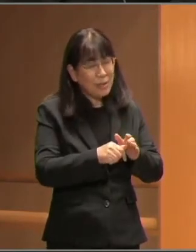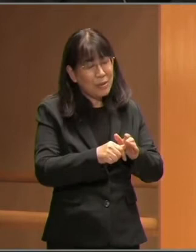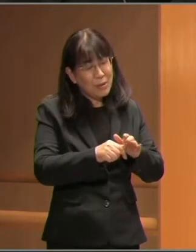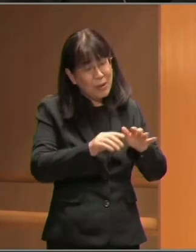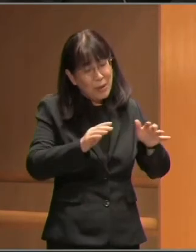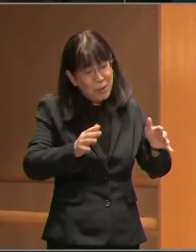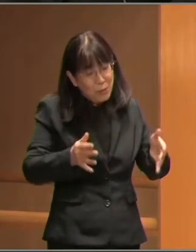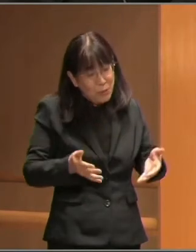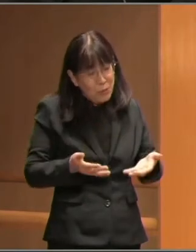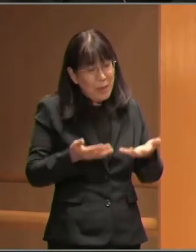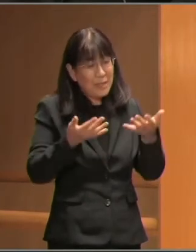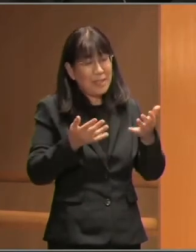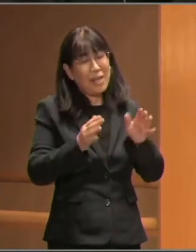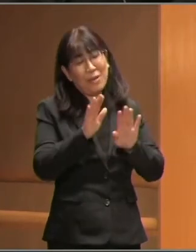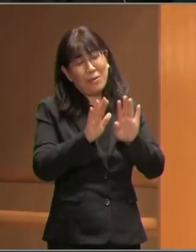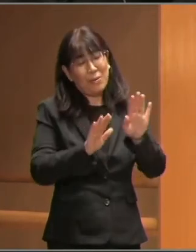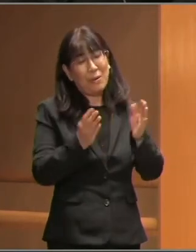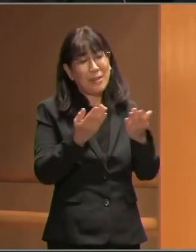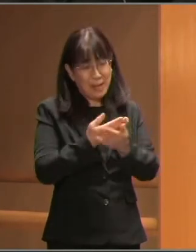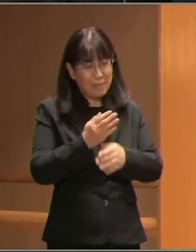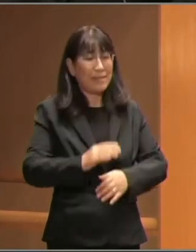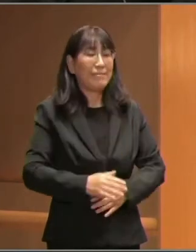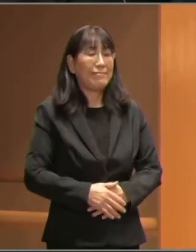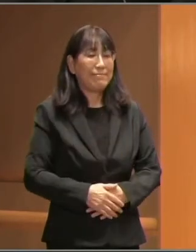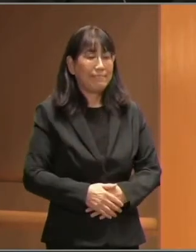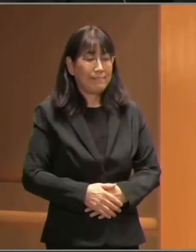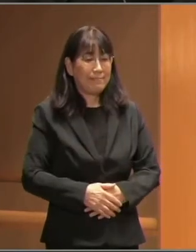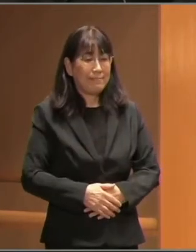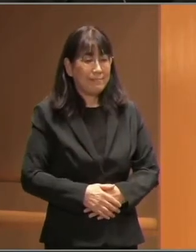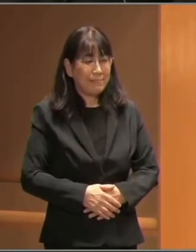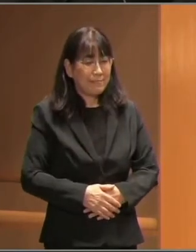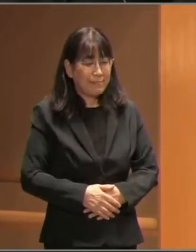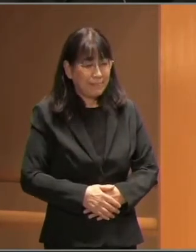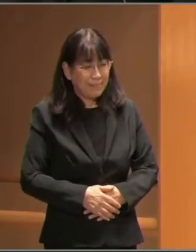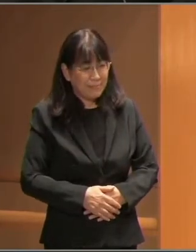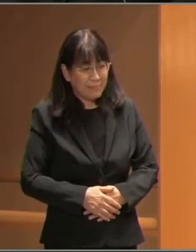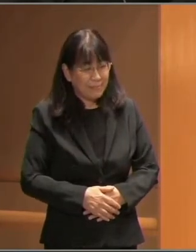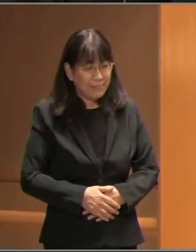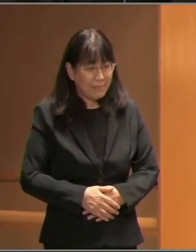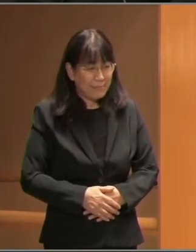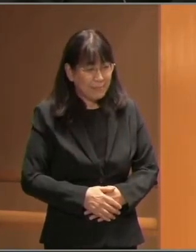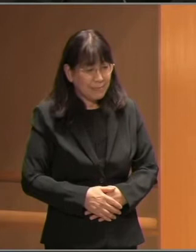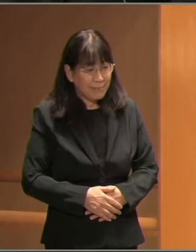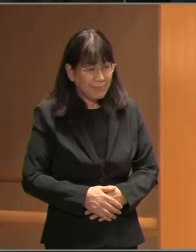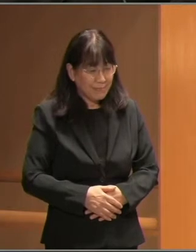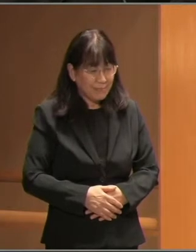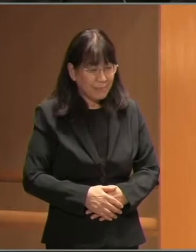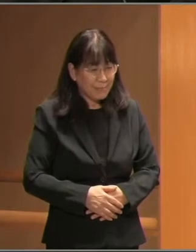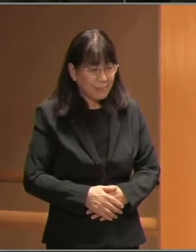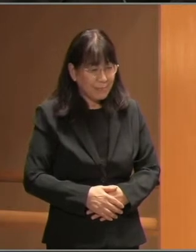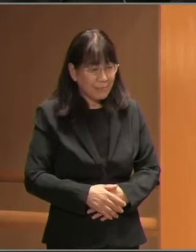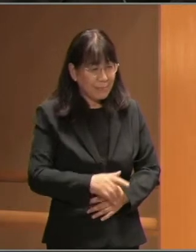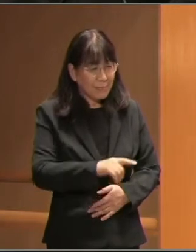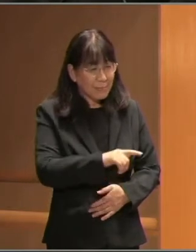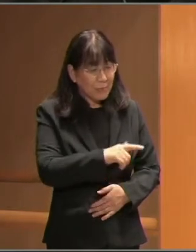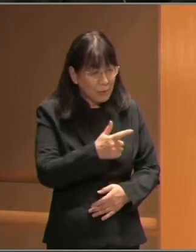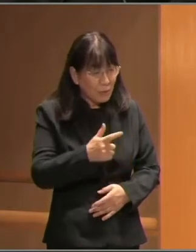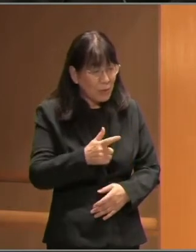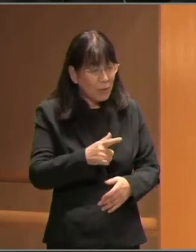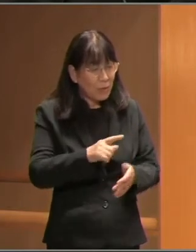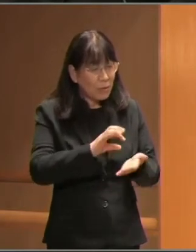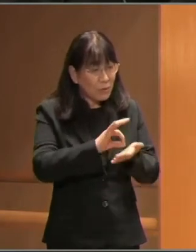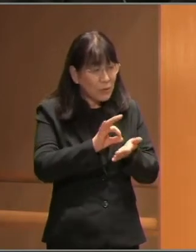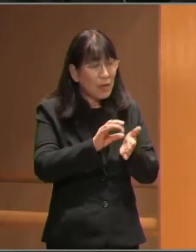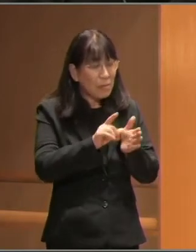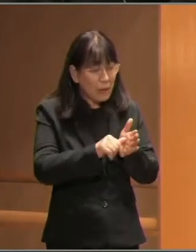the color would be more gentle and mild. And by using the fiber of